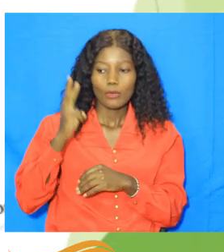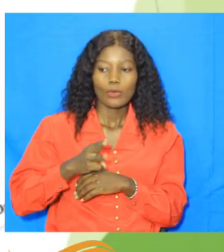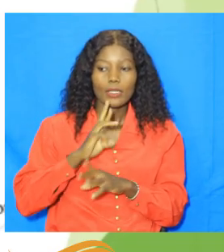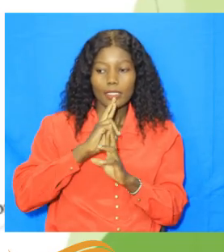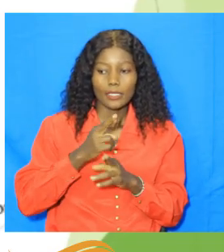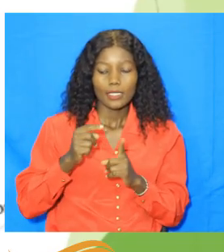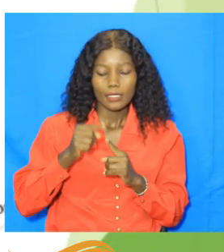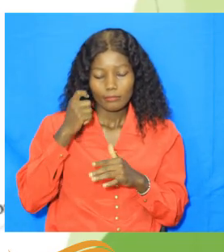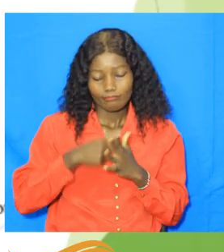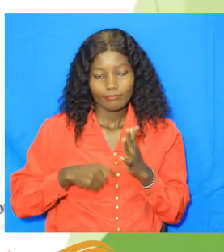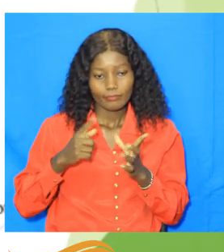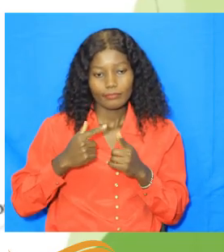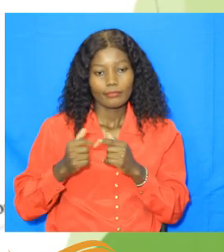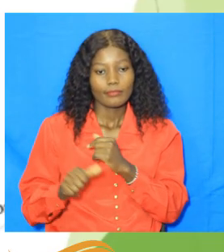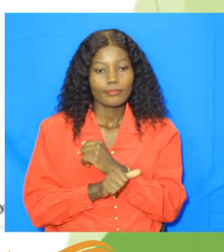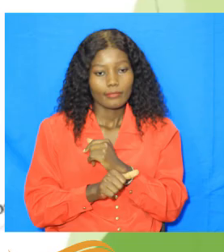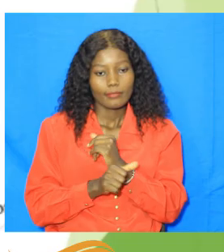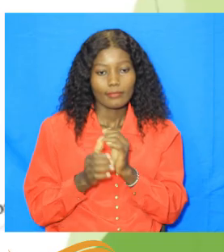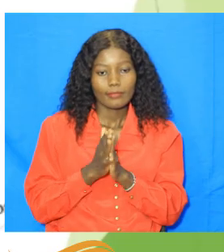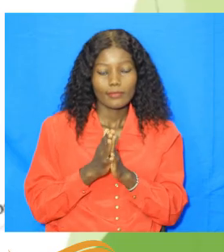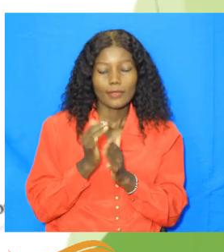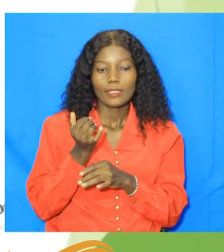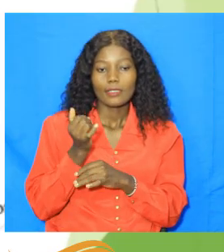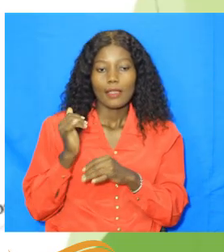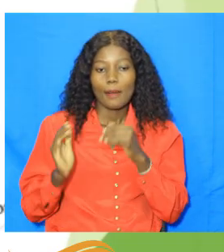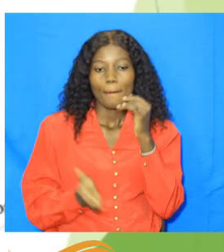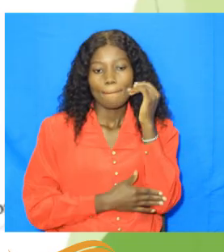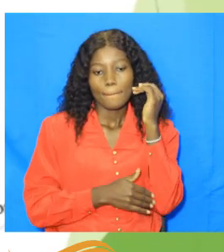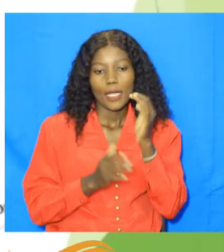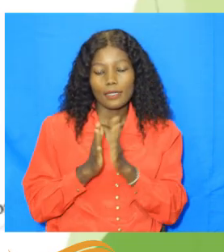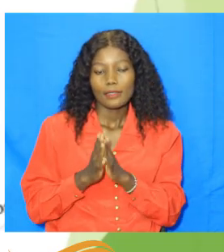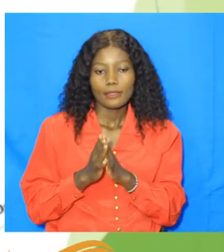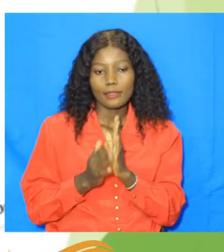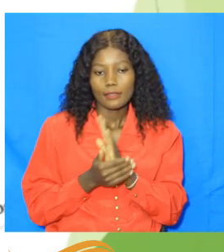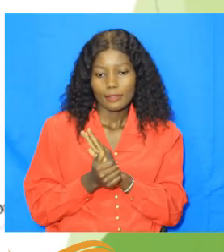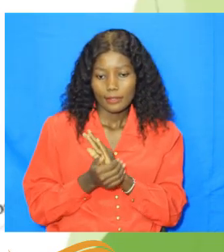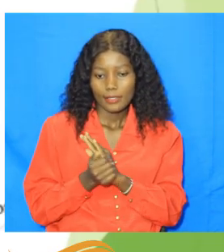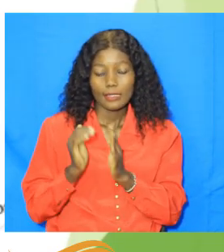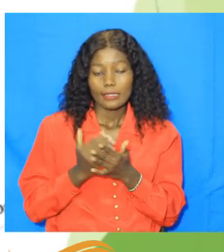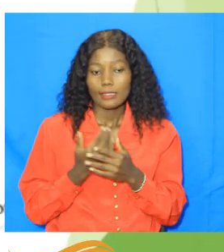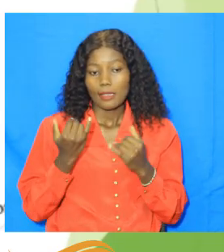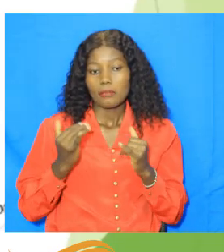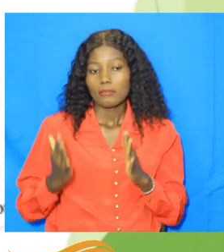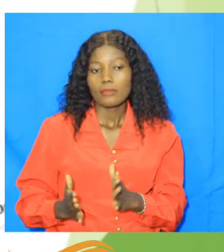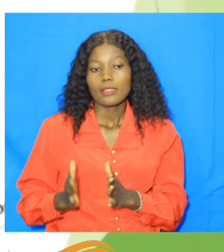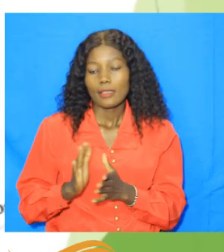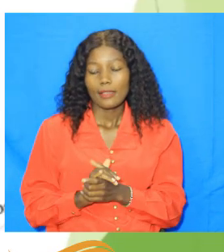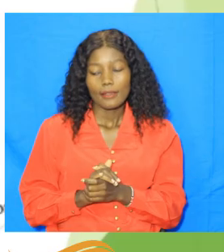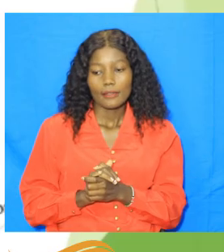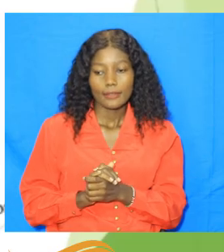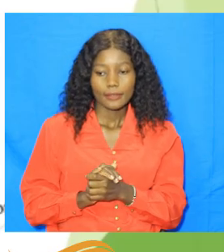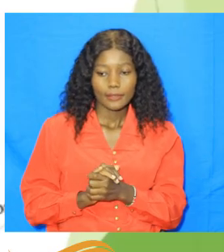Then dangerous and forbidden throwing techniques. Some athletes they feign or they